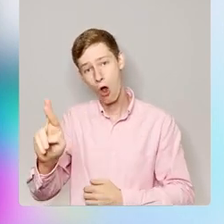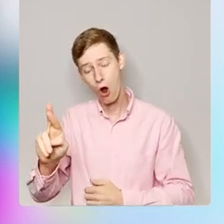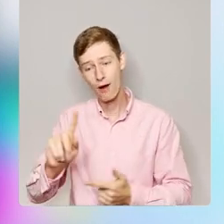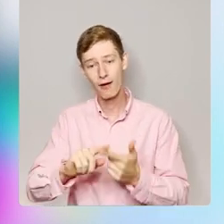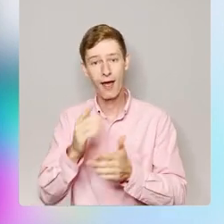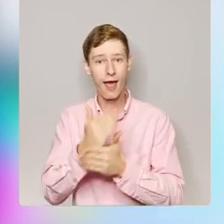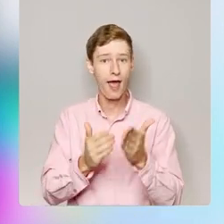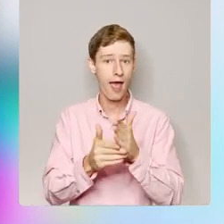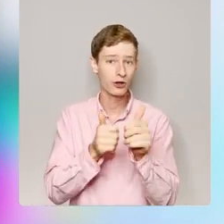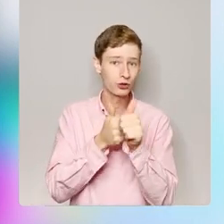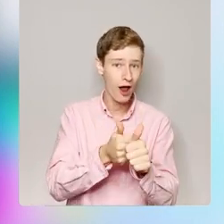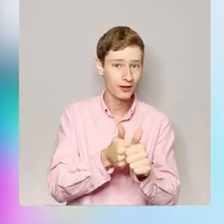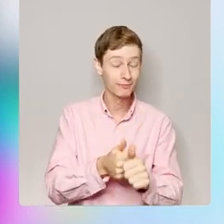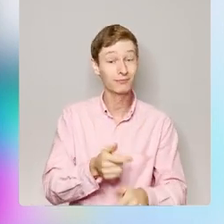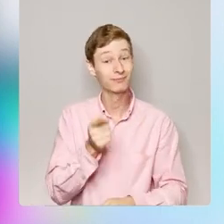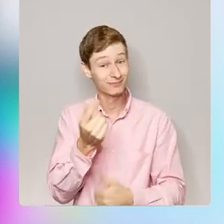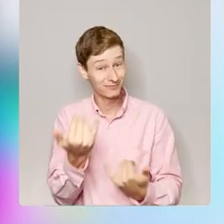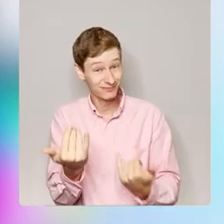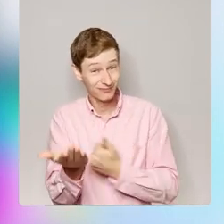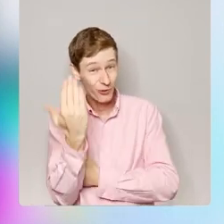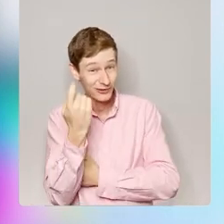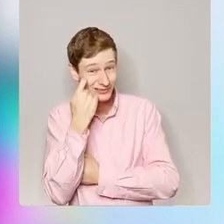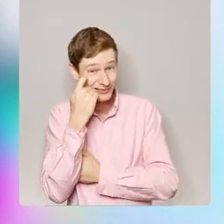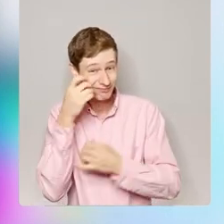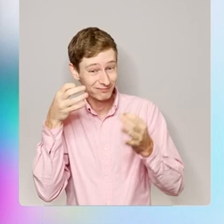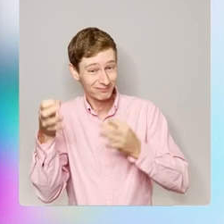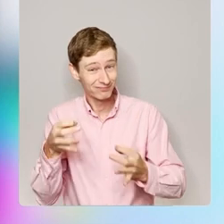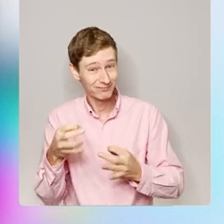tracking, or as you heard about this morning, face and eye tracking.